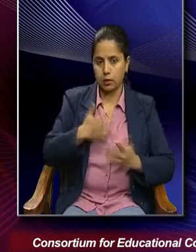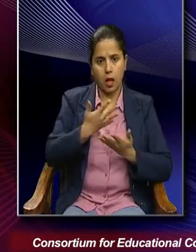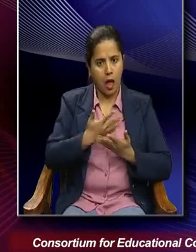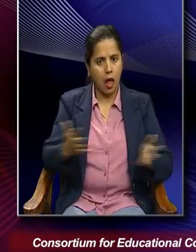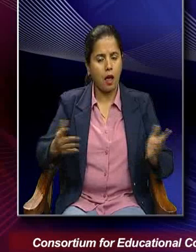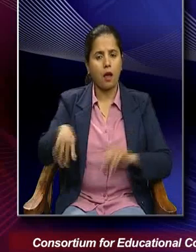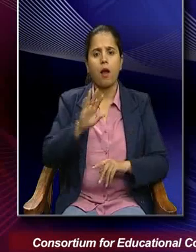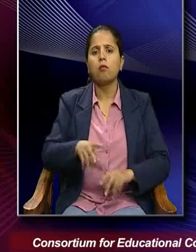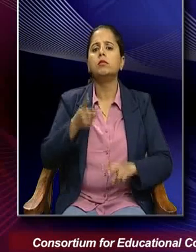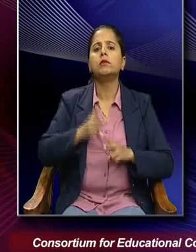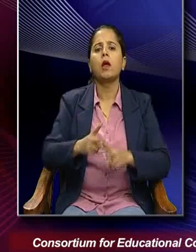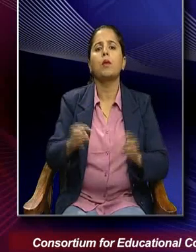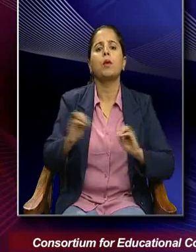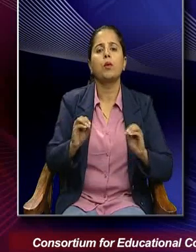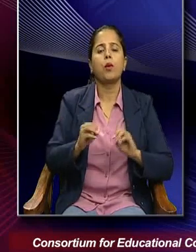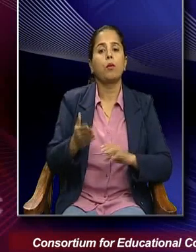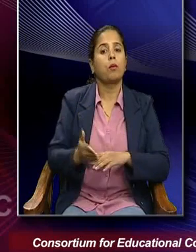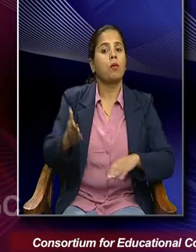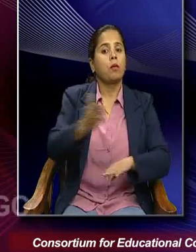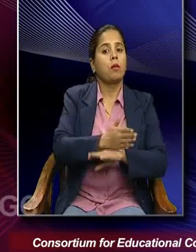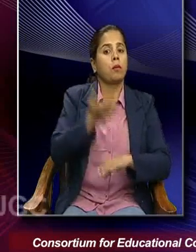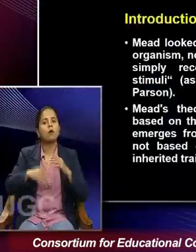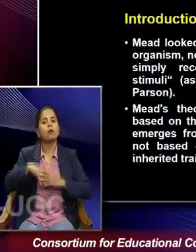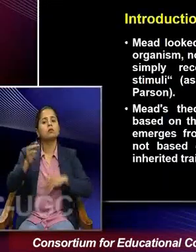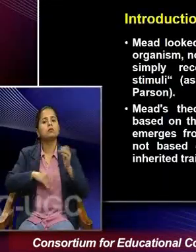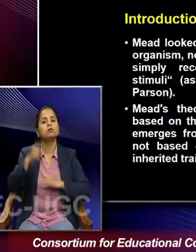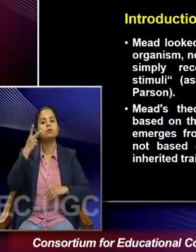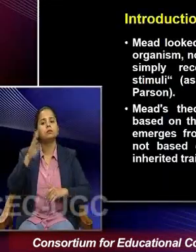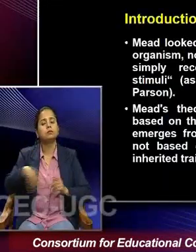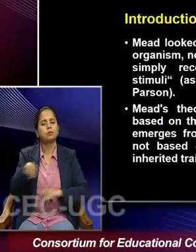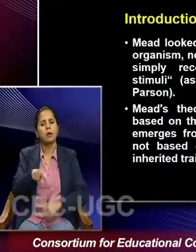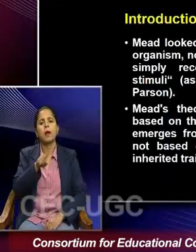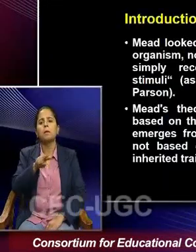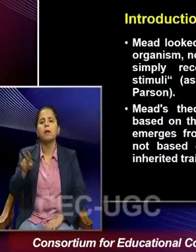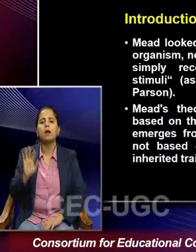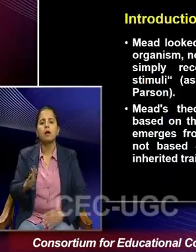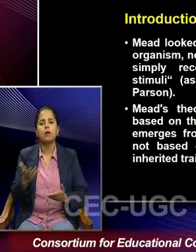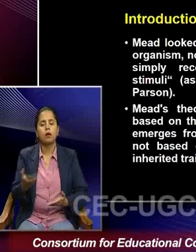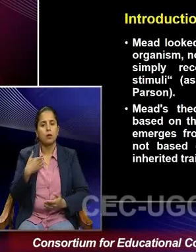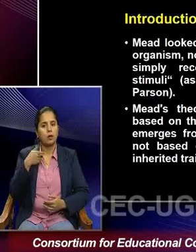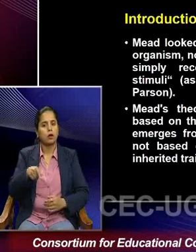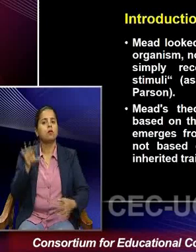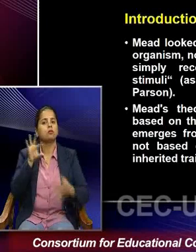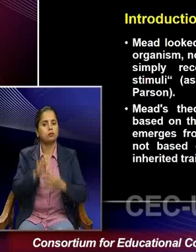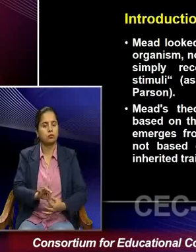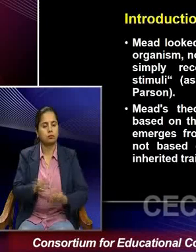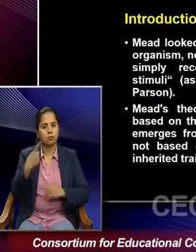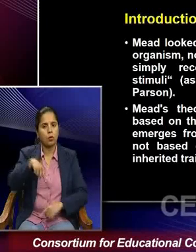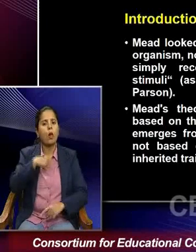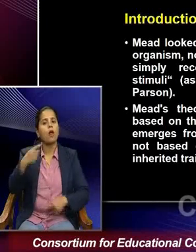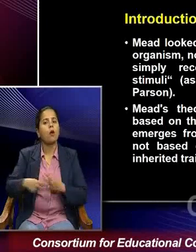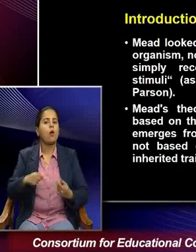is existing or priority to individual. It is the meaning that we attach to our